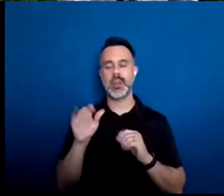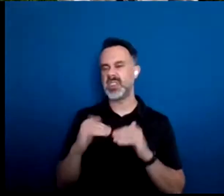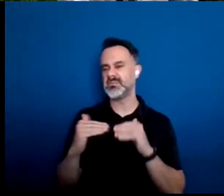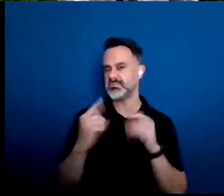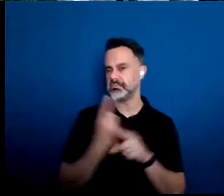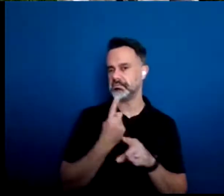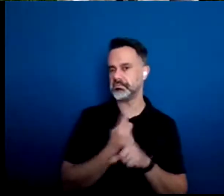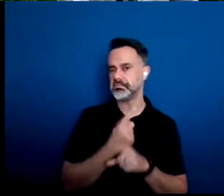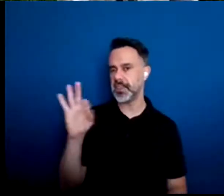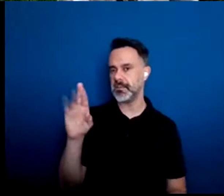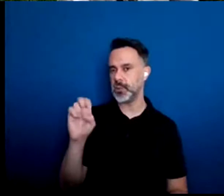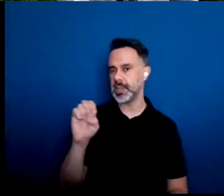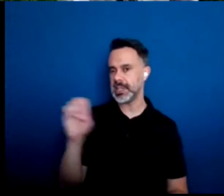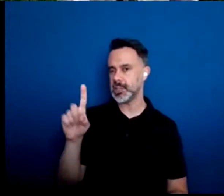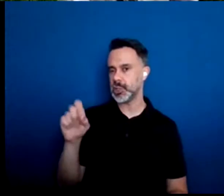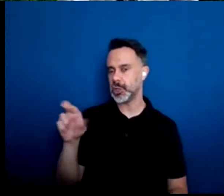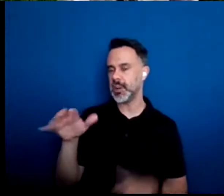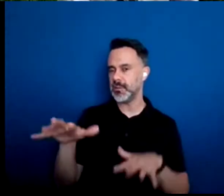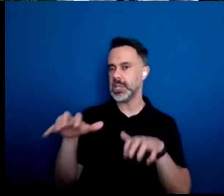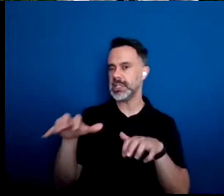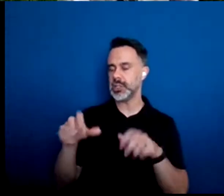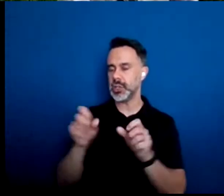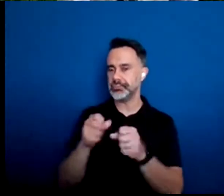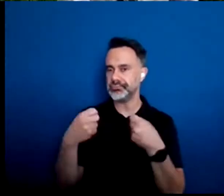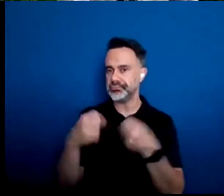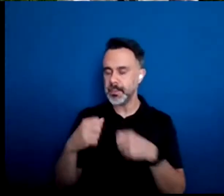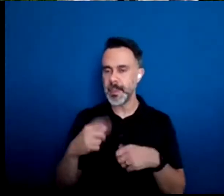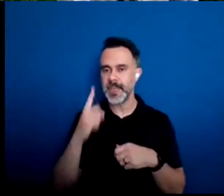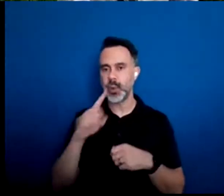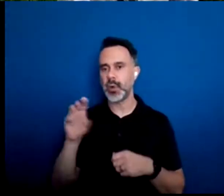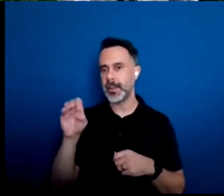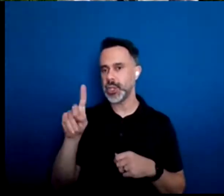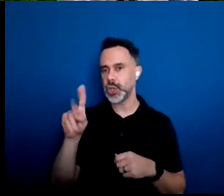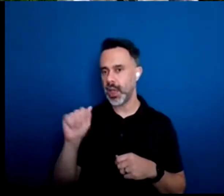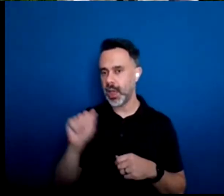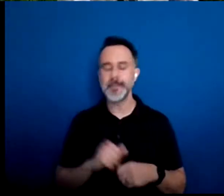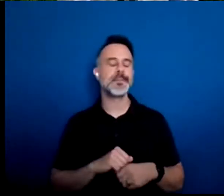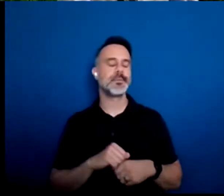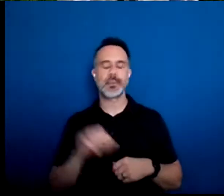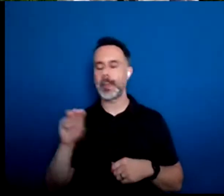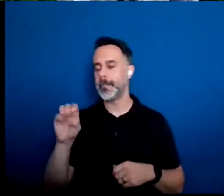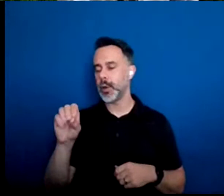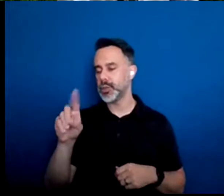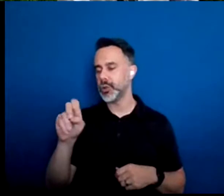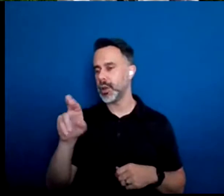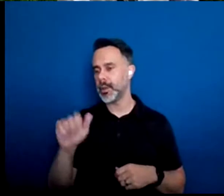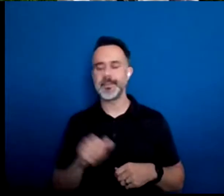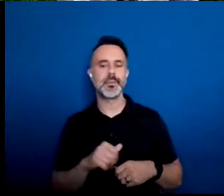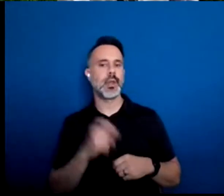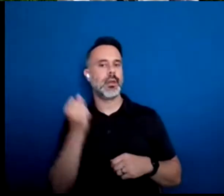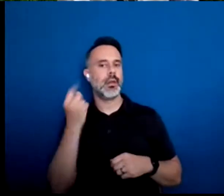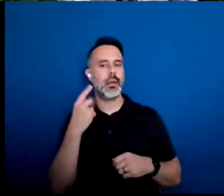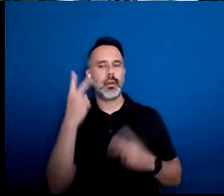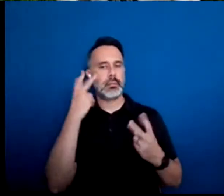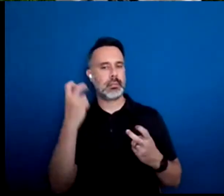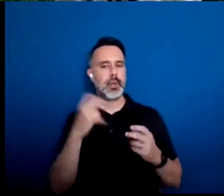vaccine. I suspect that there are not a lot of local docs that are going to carry Pfizer because you